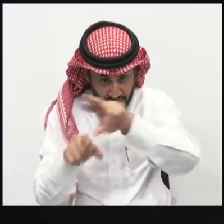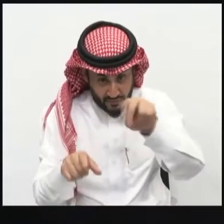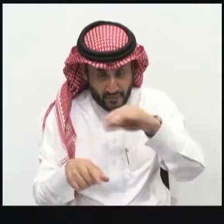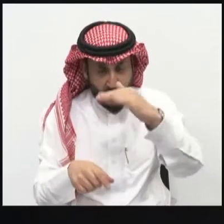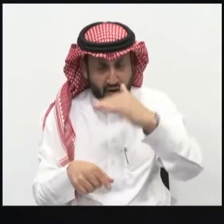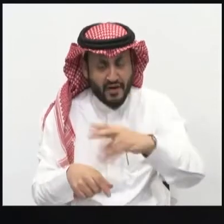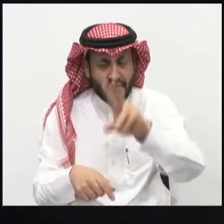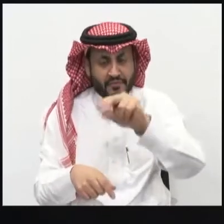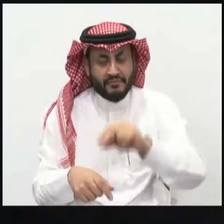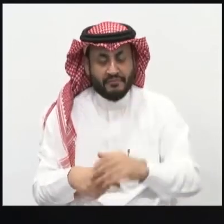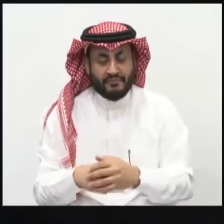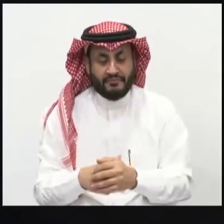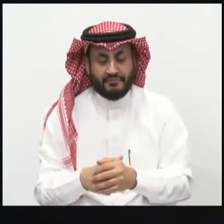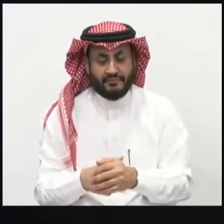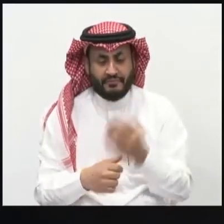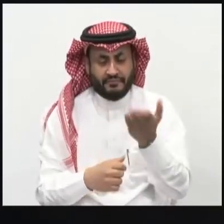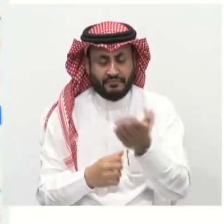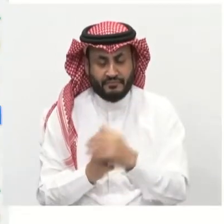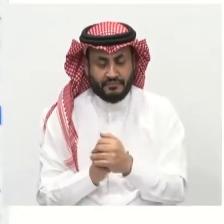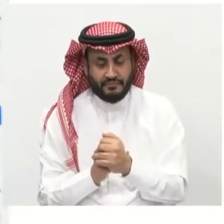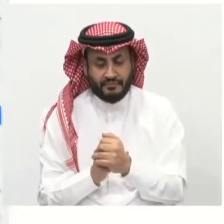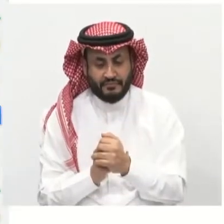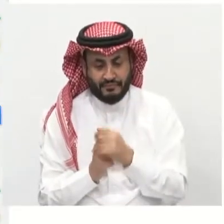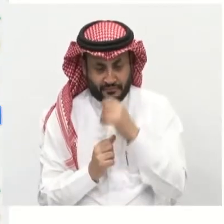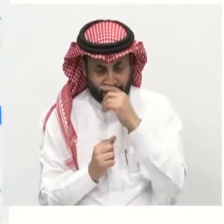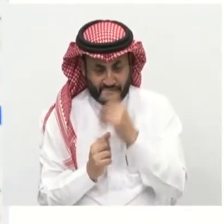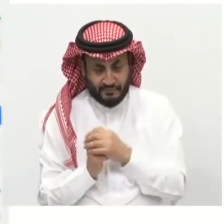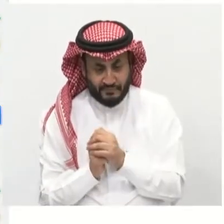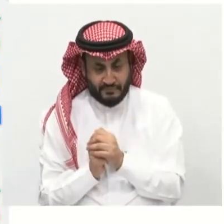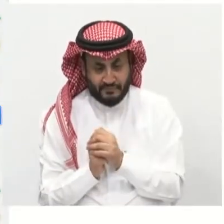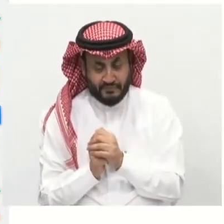each row has, let's count first. Here we have